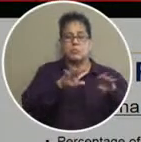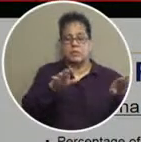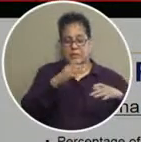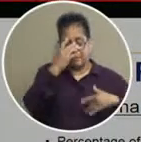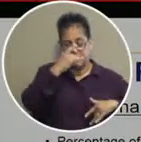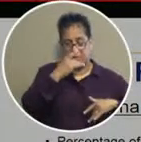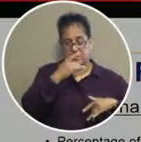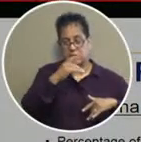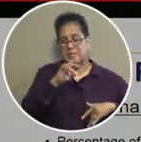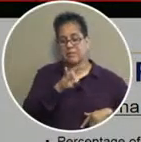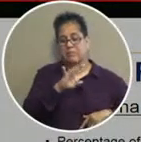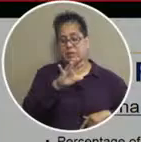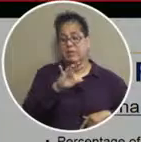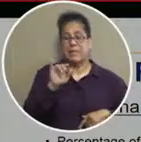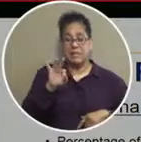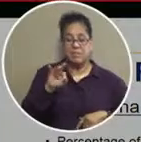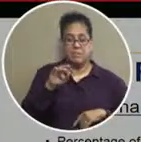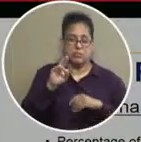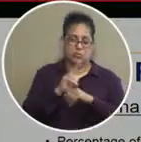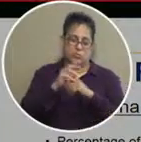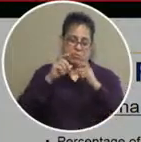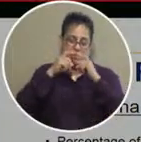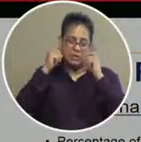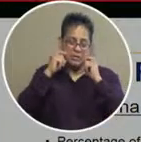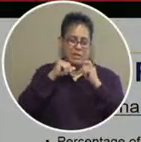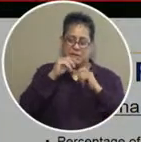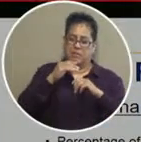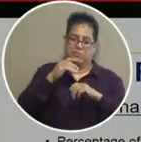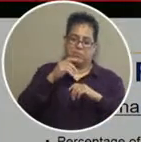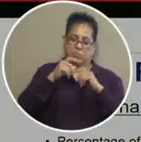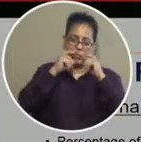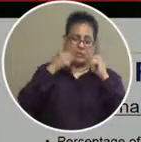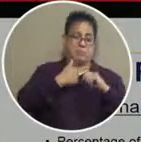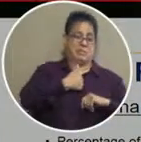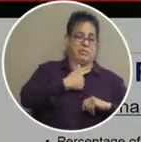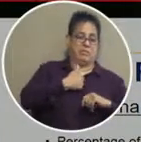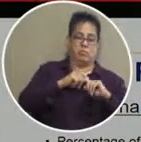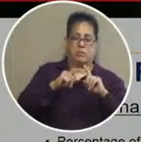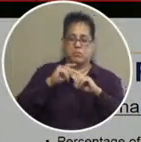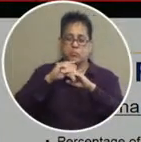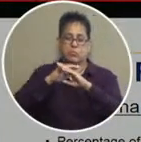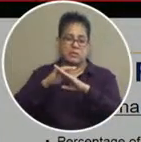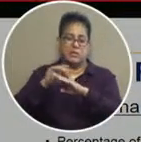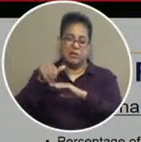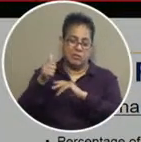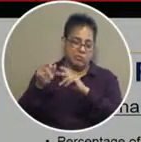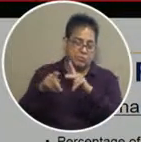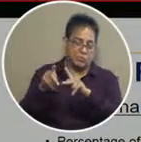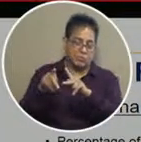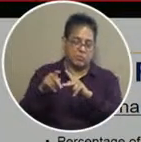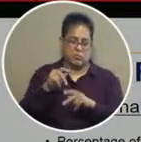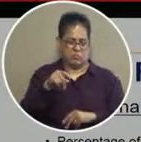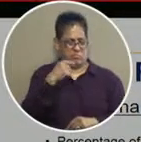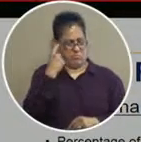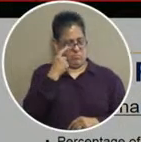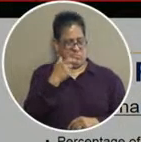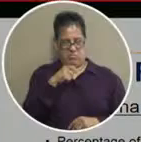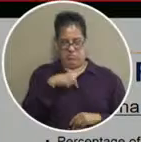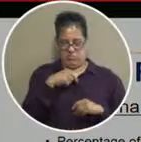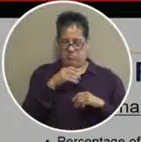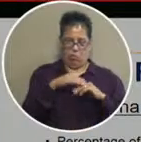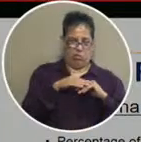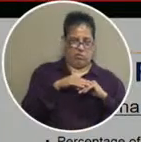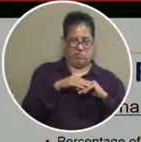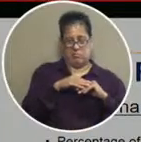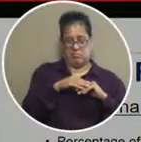by up to 75% if you wear a mask. And you wear the mask not to protect yourself, but you're protecting others. So if you ever wonder if you should put it on,